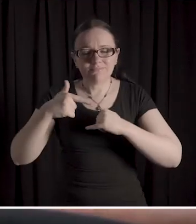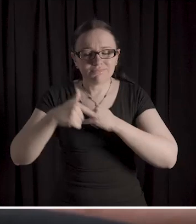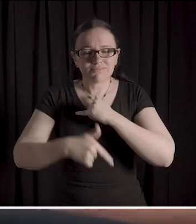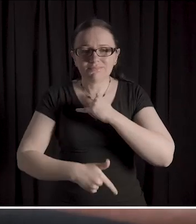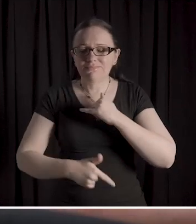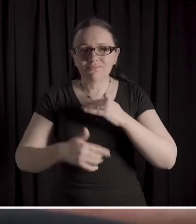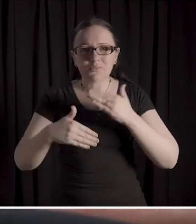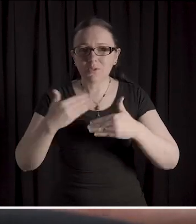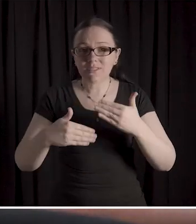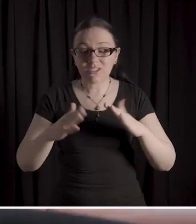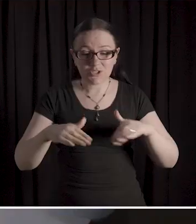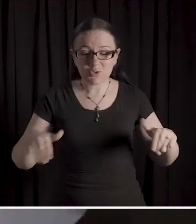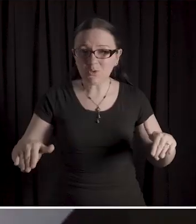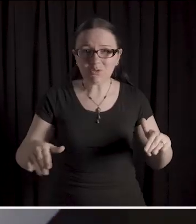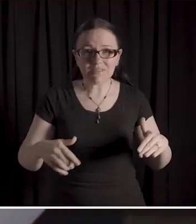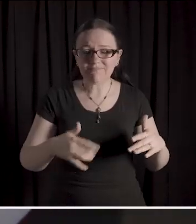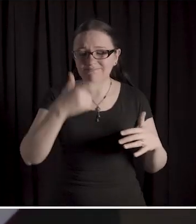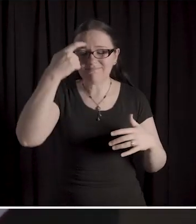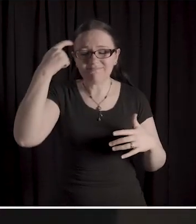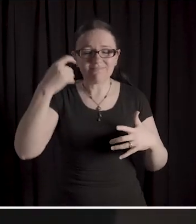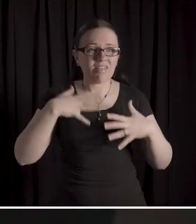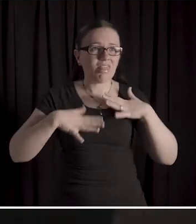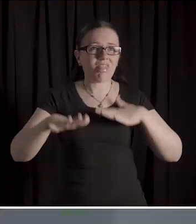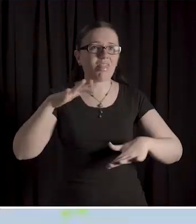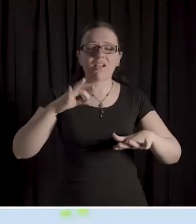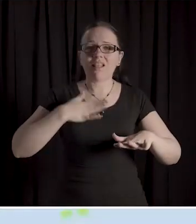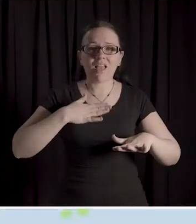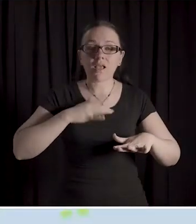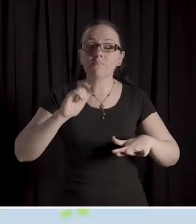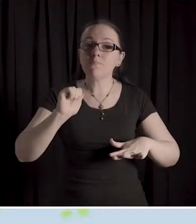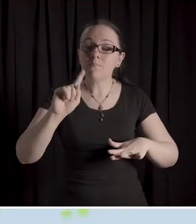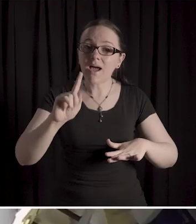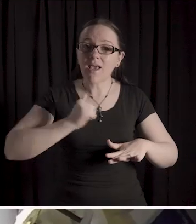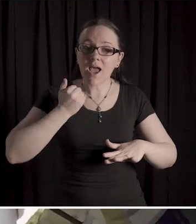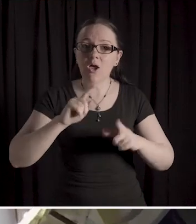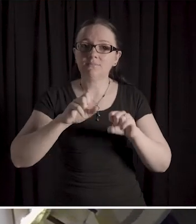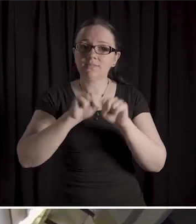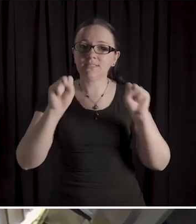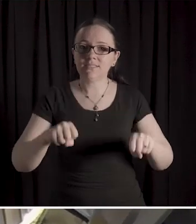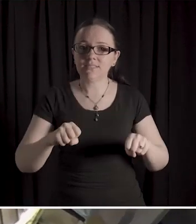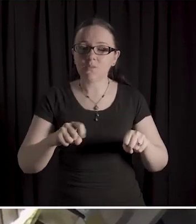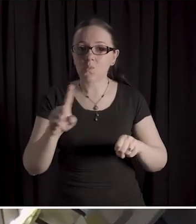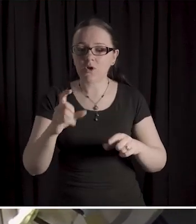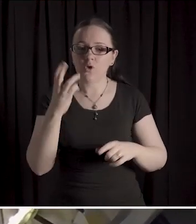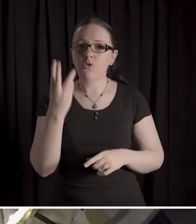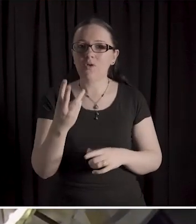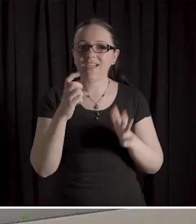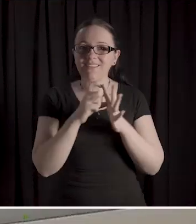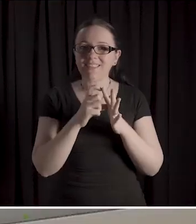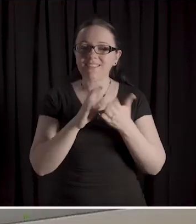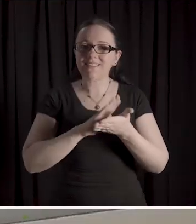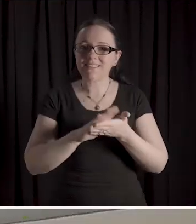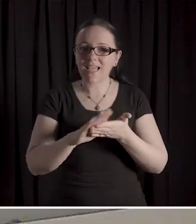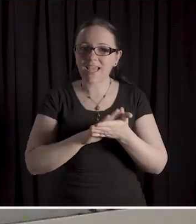for the children and everyone involved. The new way that we've developed is from the power of 3D scanning. Once we have a